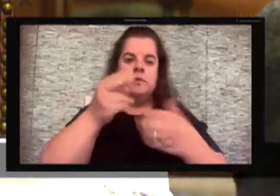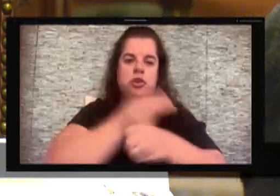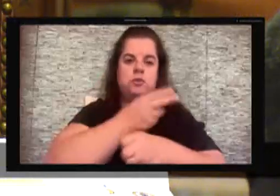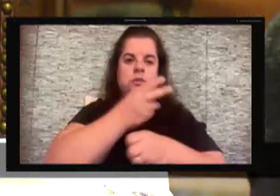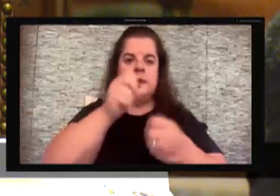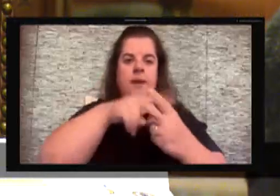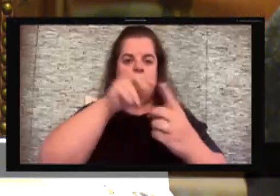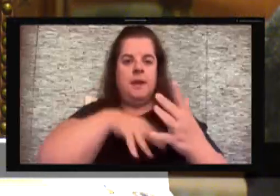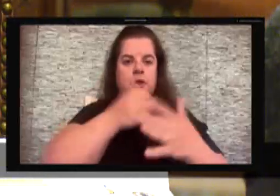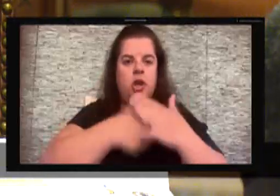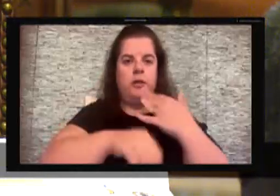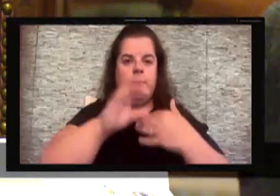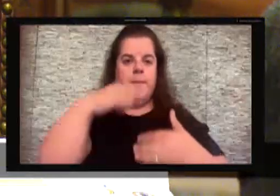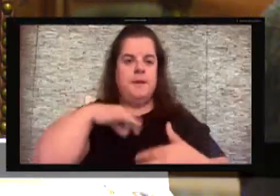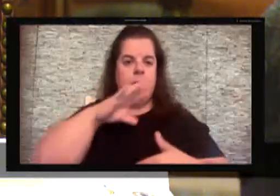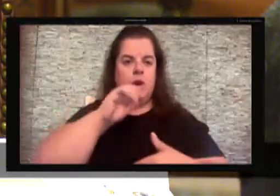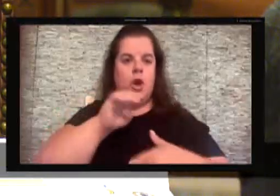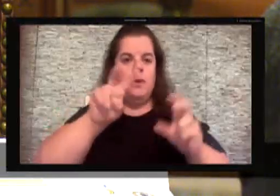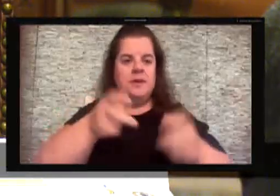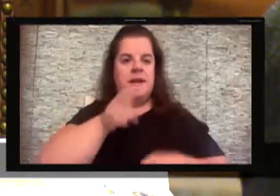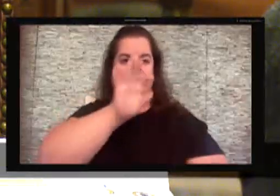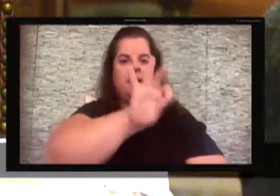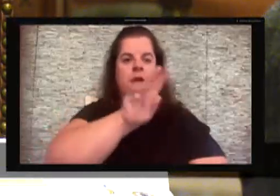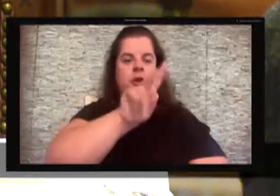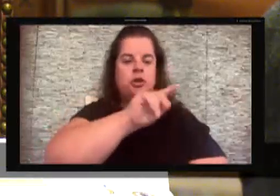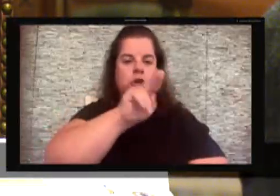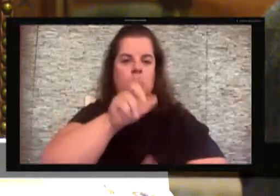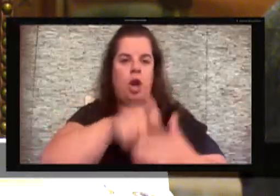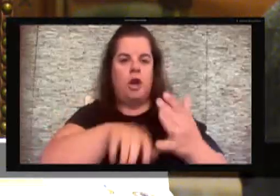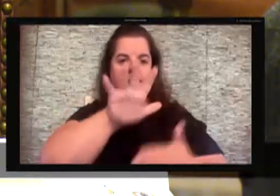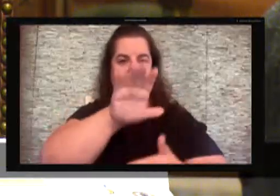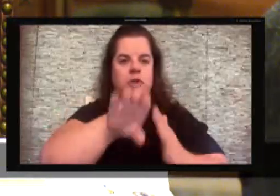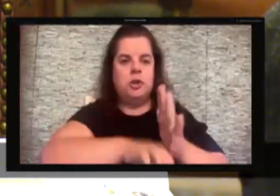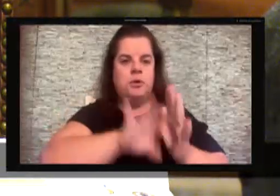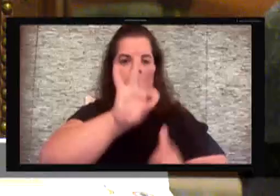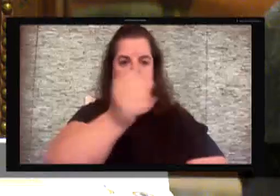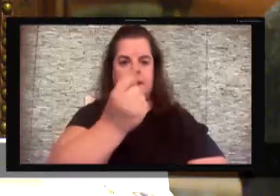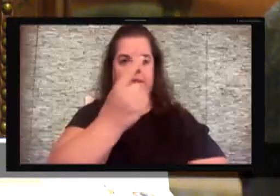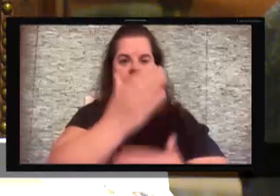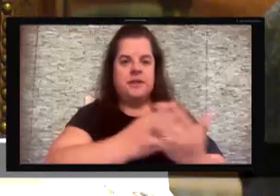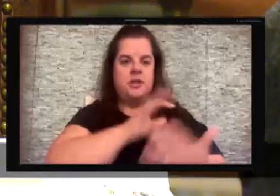the Pittsburgh Code, Title IX Zoning, Article 5, Chapter 911, Section